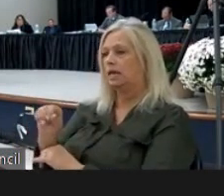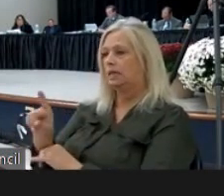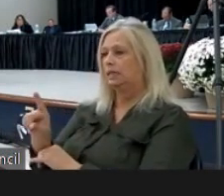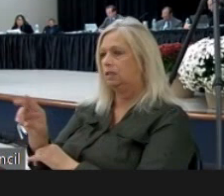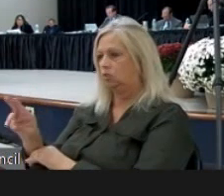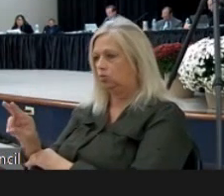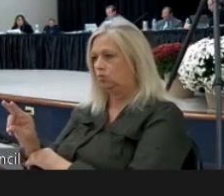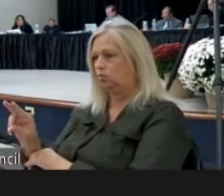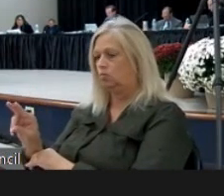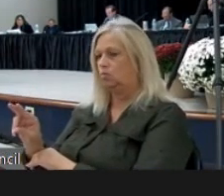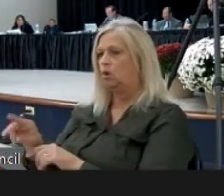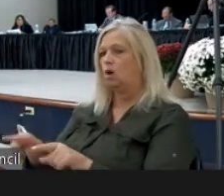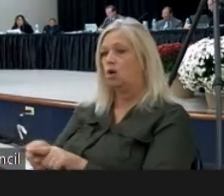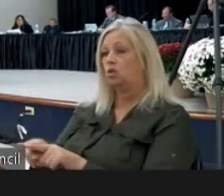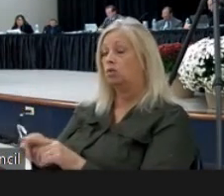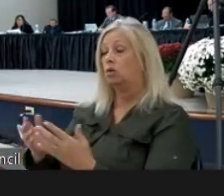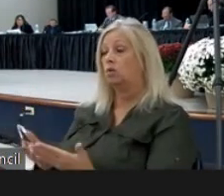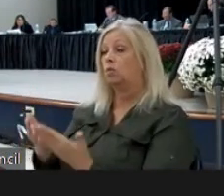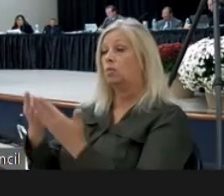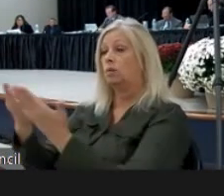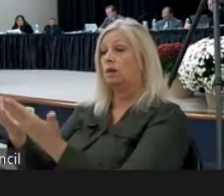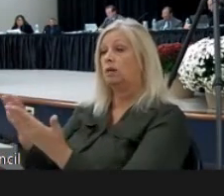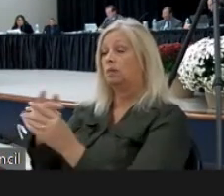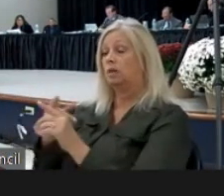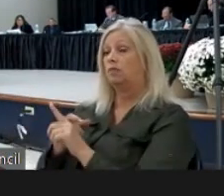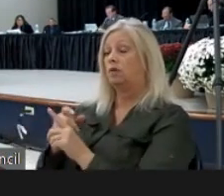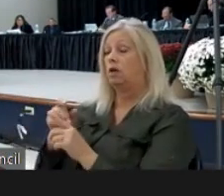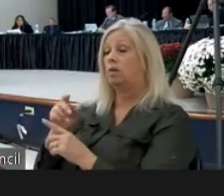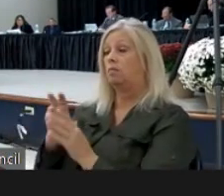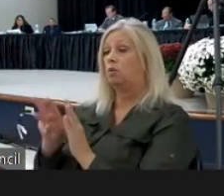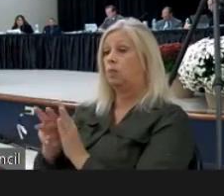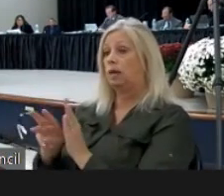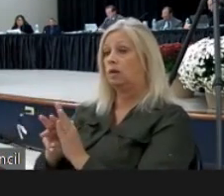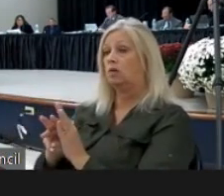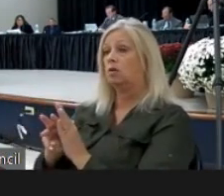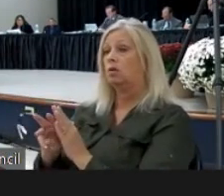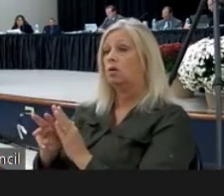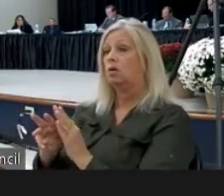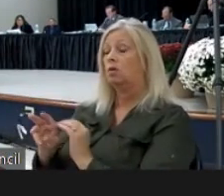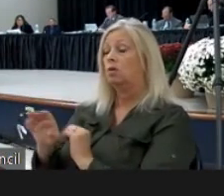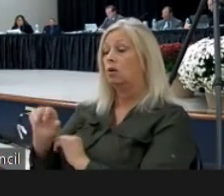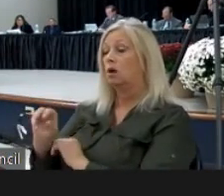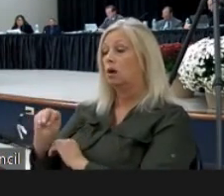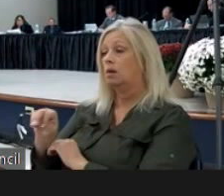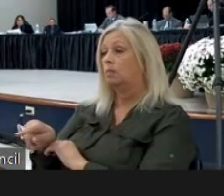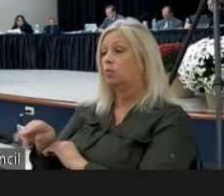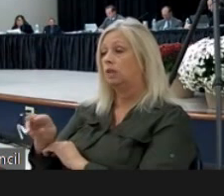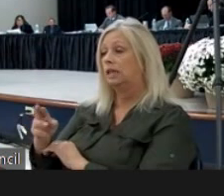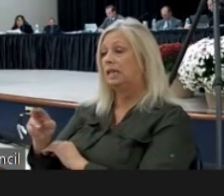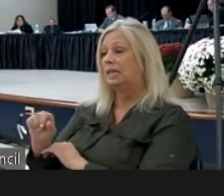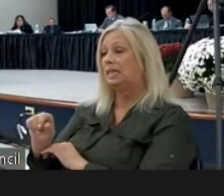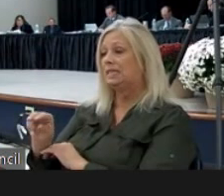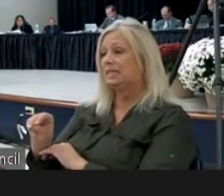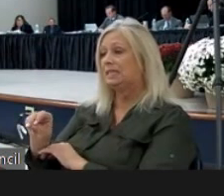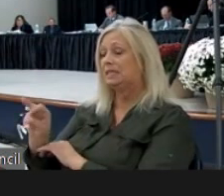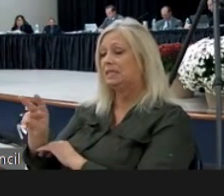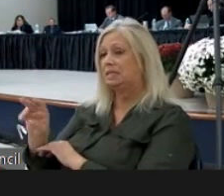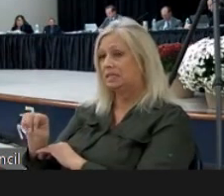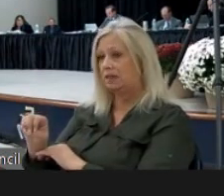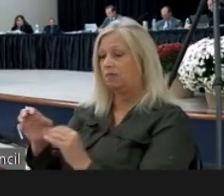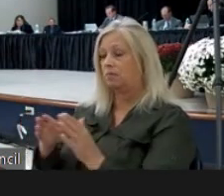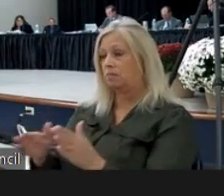also was a recommendation out of our Waco Comprehensive Plan 2040 as a housing implementation strategy.